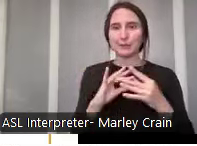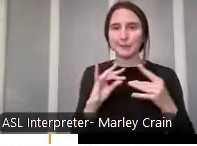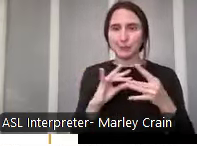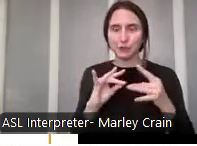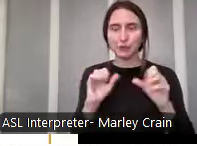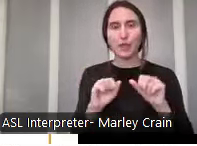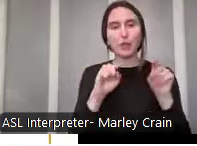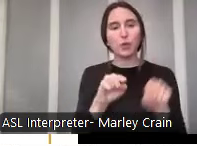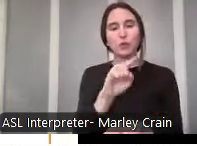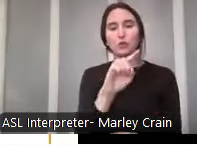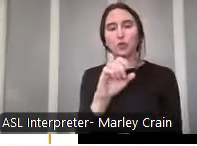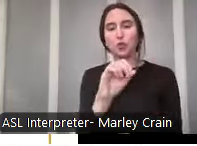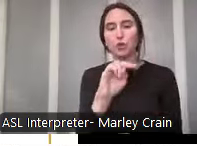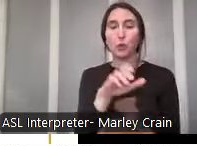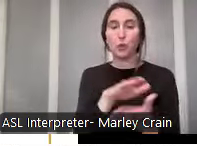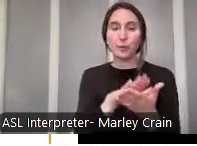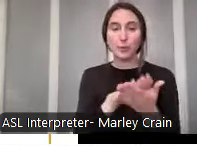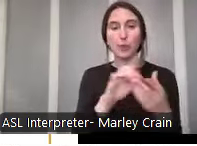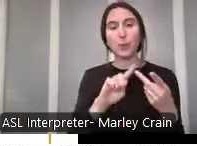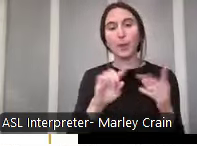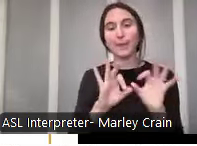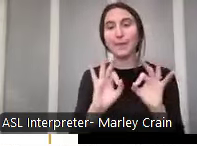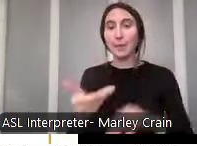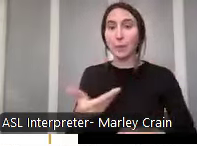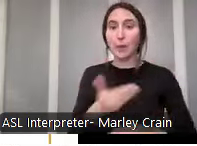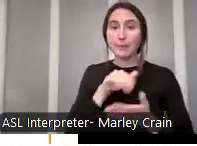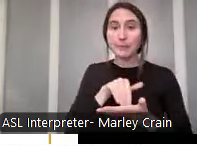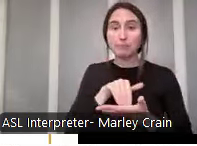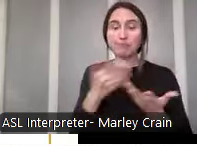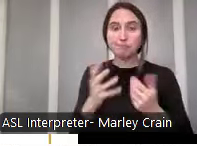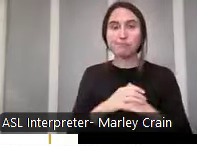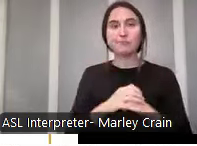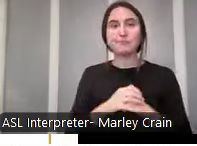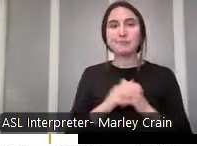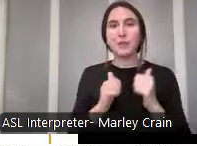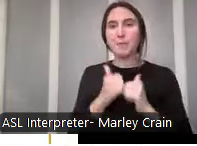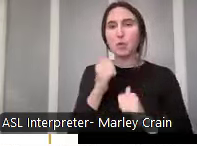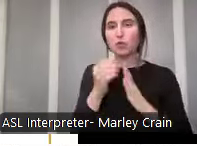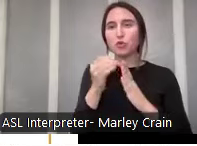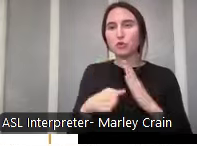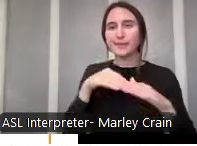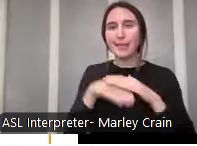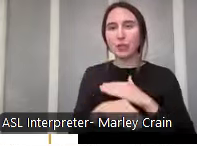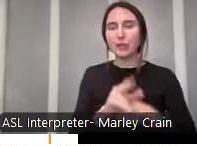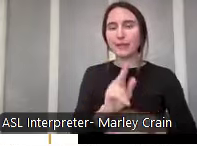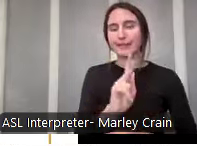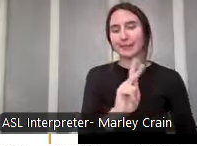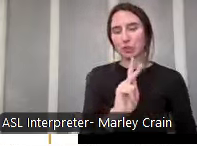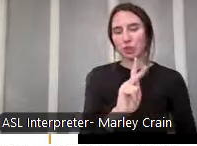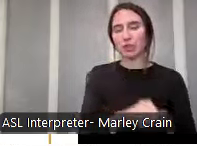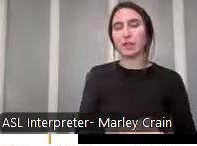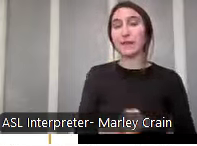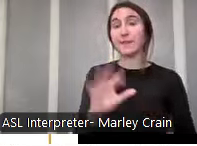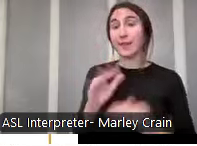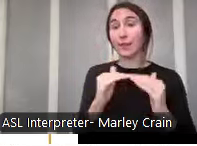and family welcome centers. For most students going into kindergarten, 5th grade, and high school